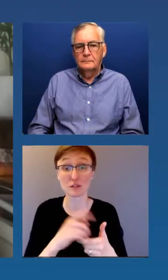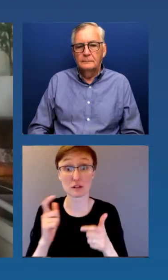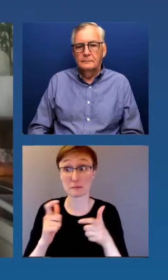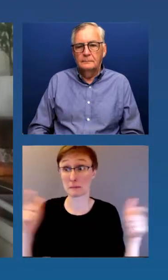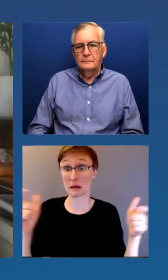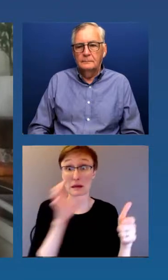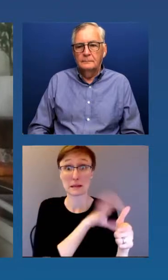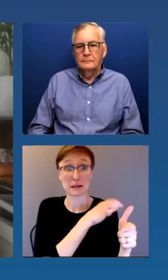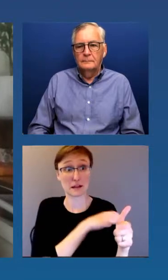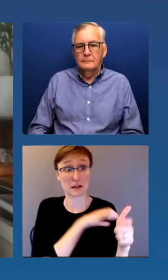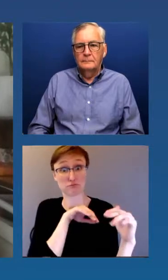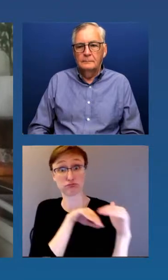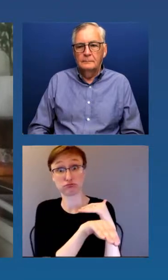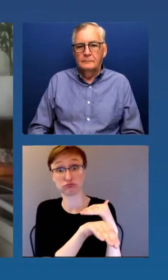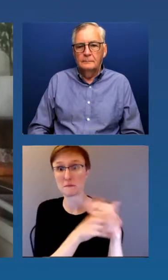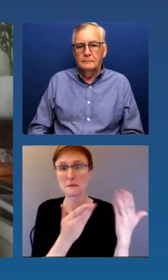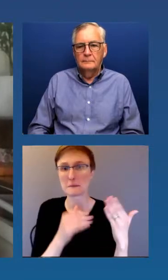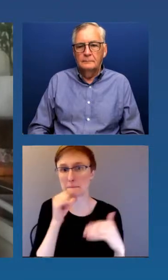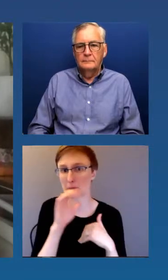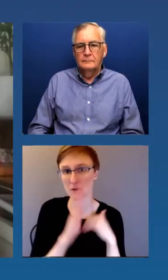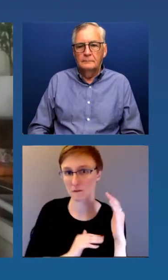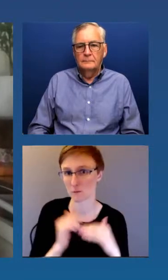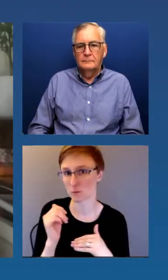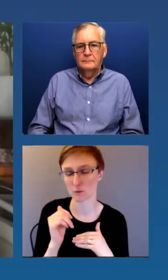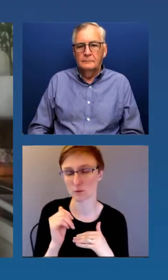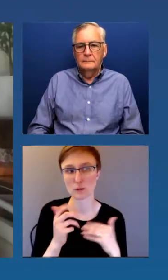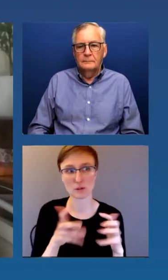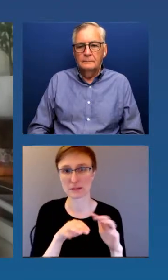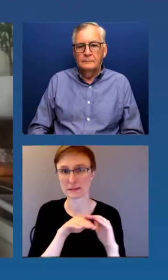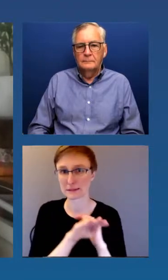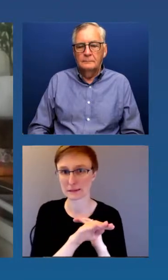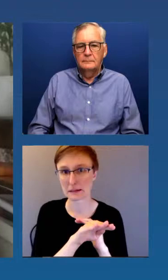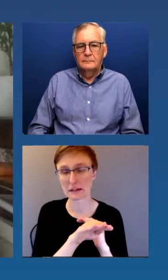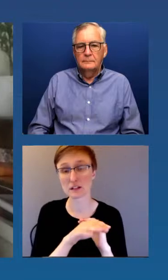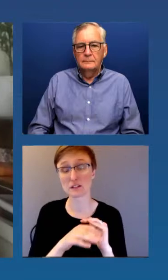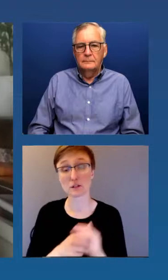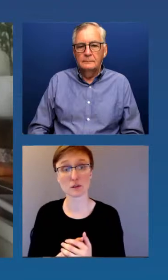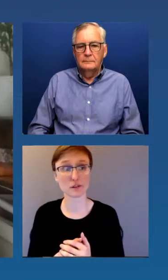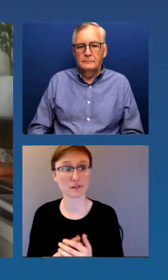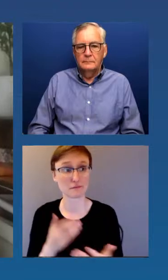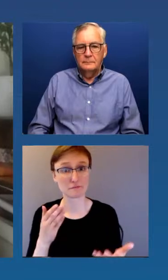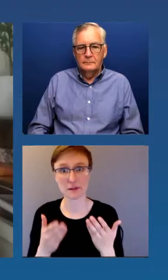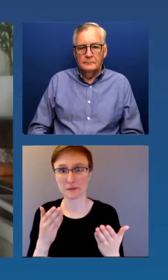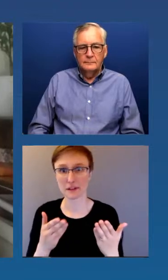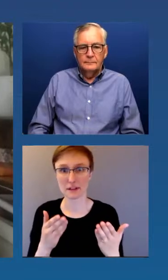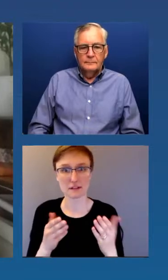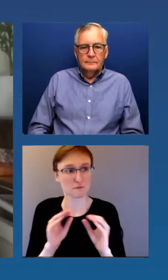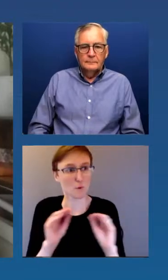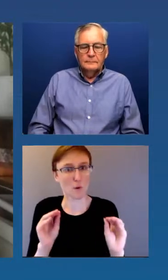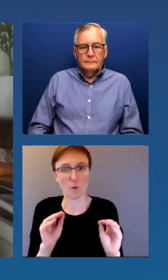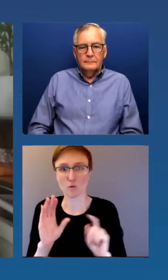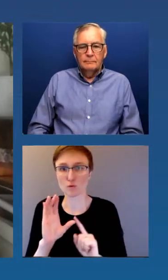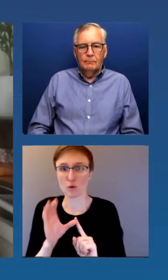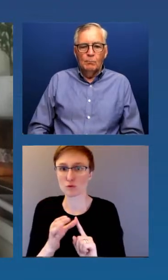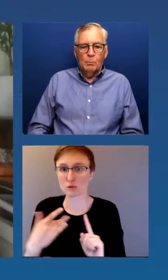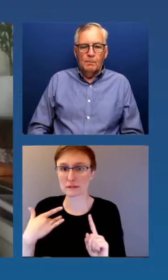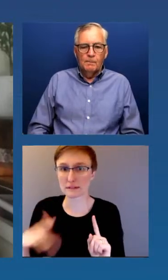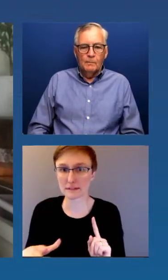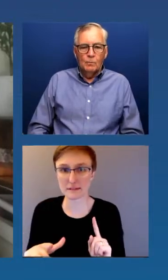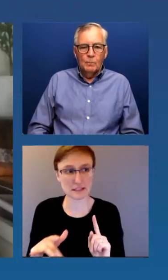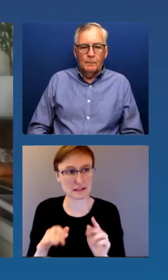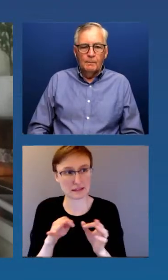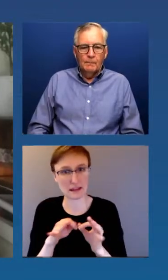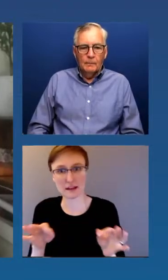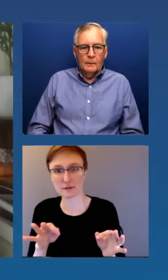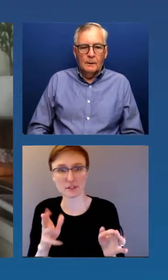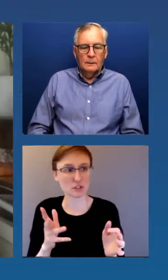feel comfortable going somewhere where there wasn't language or cultural sensitivities. So hosting